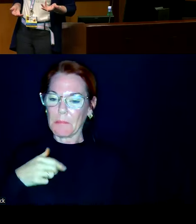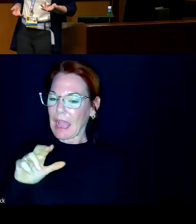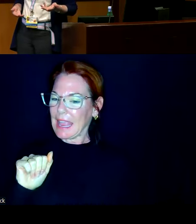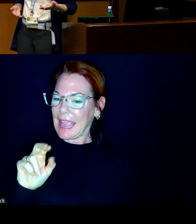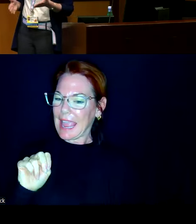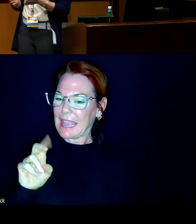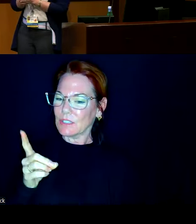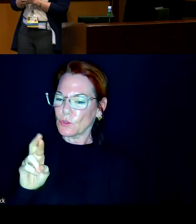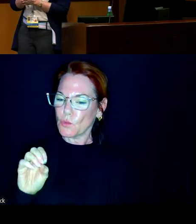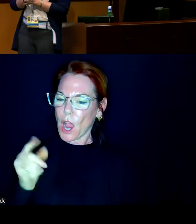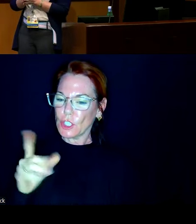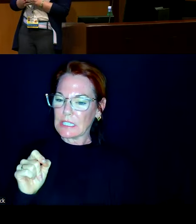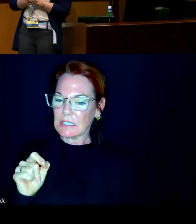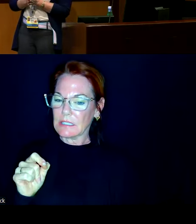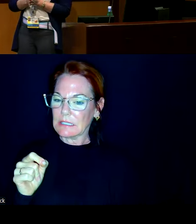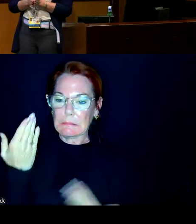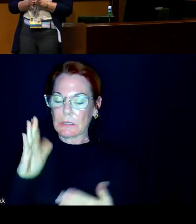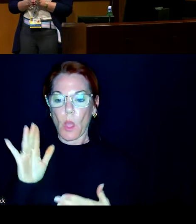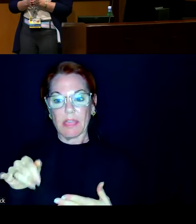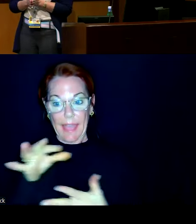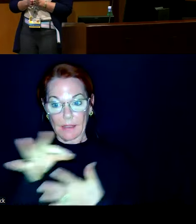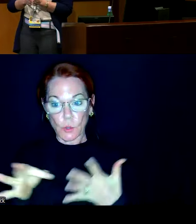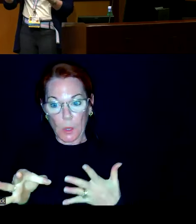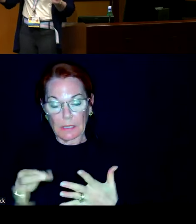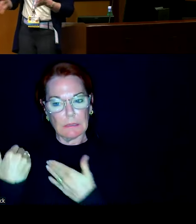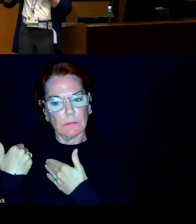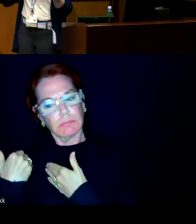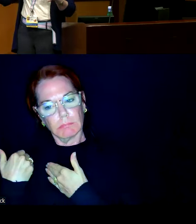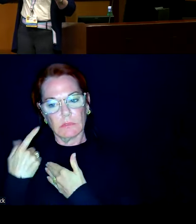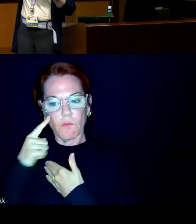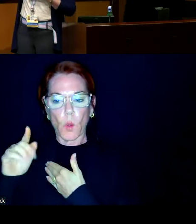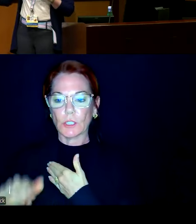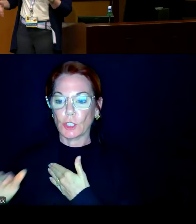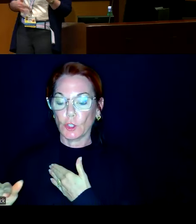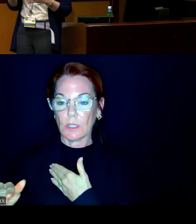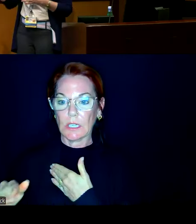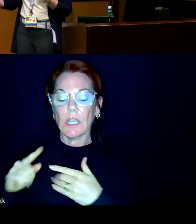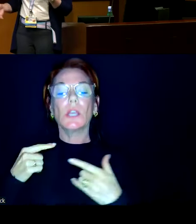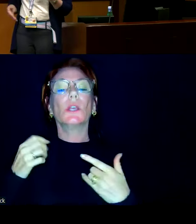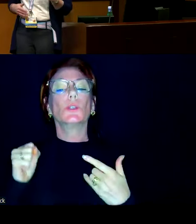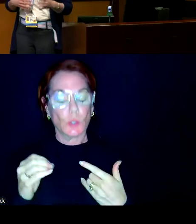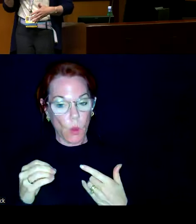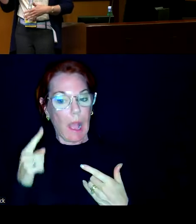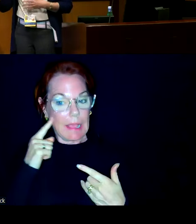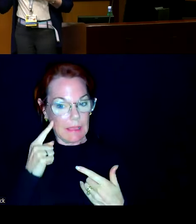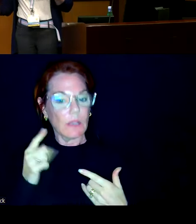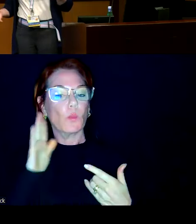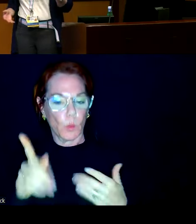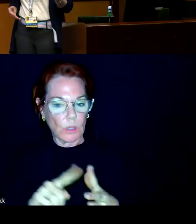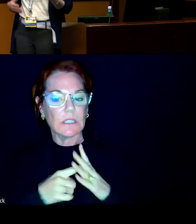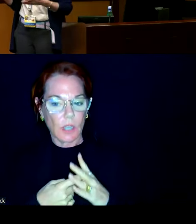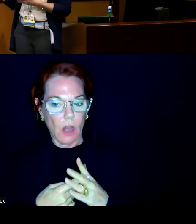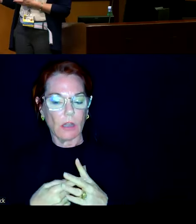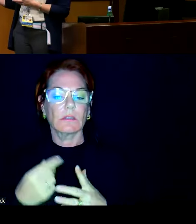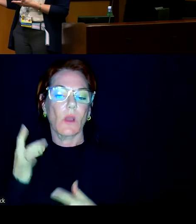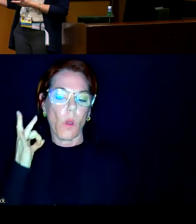put on a child. And so I think the fear is that we're going to start doing hormones and puberty blockers and not fully